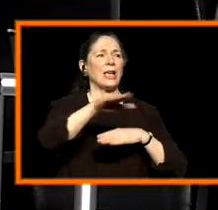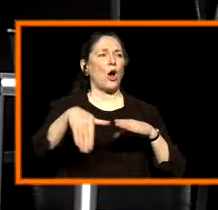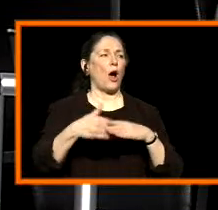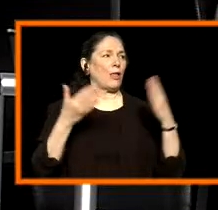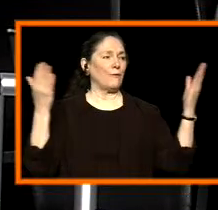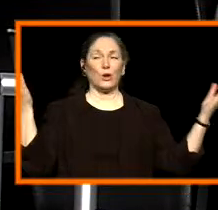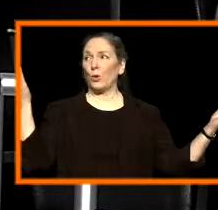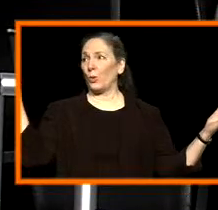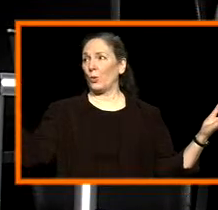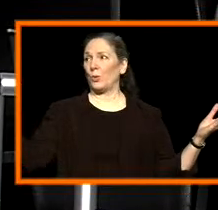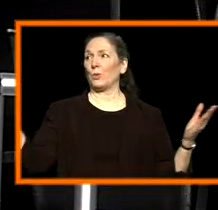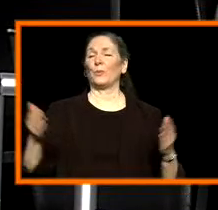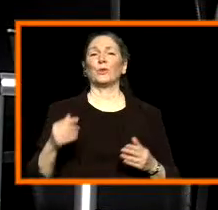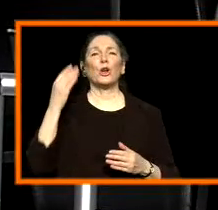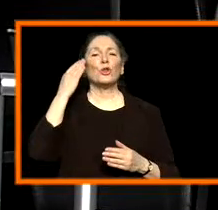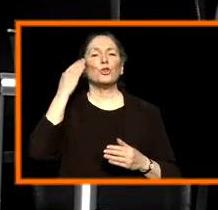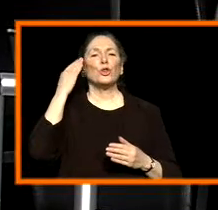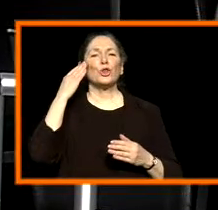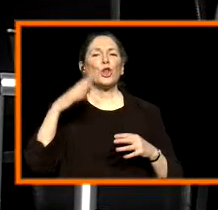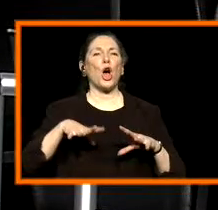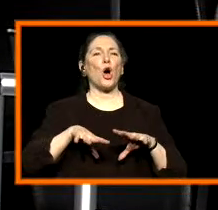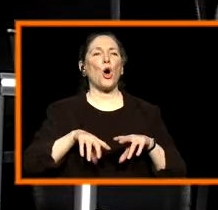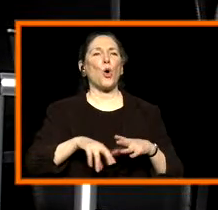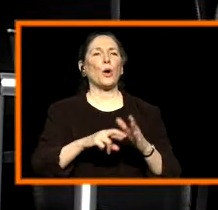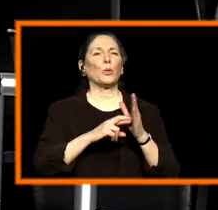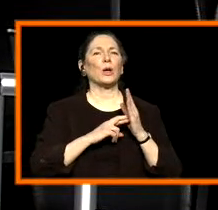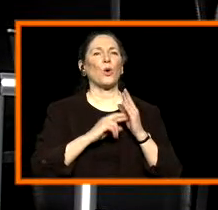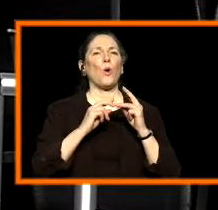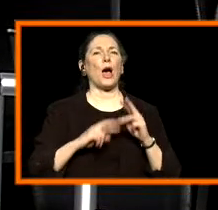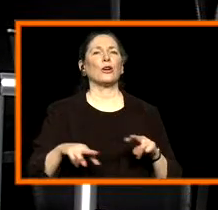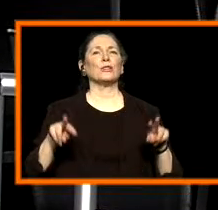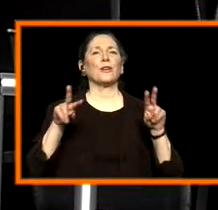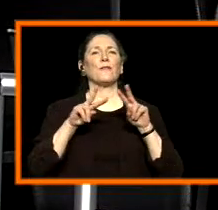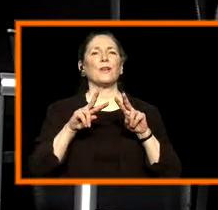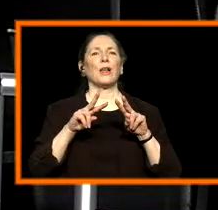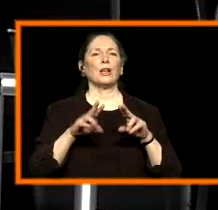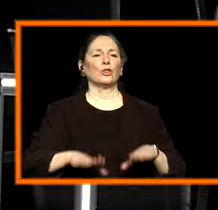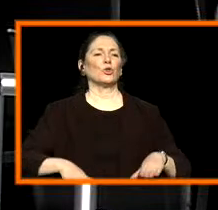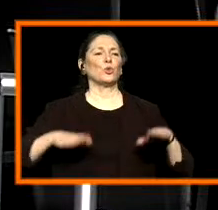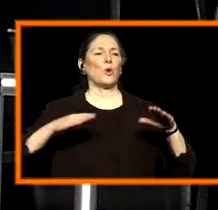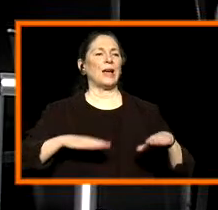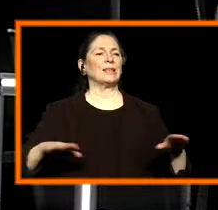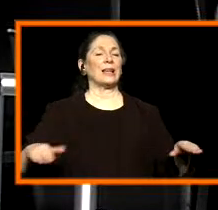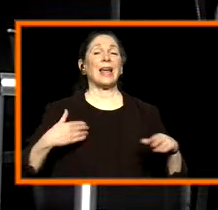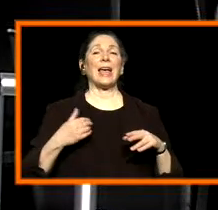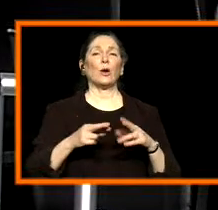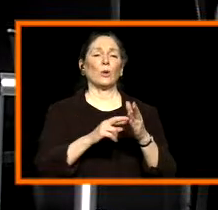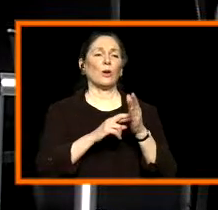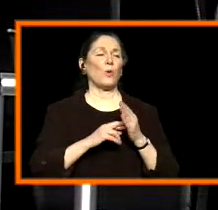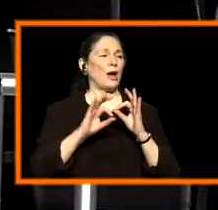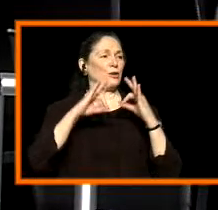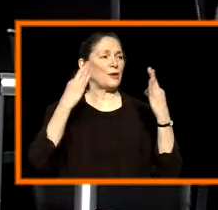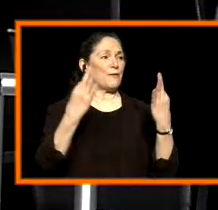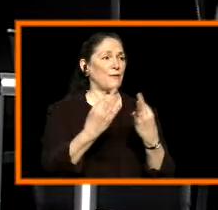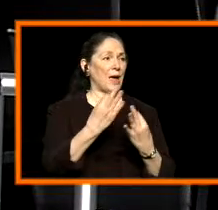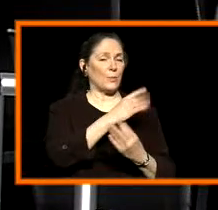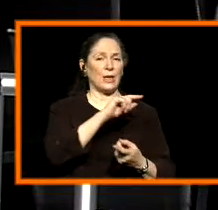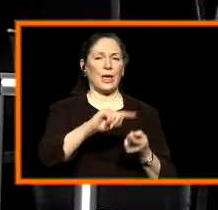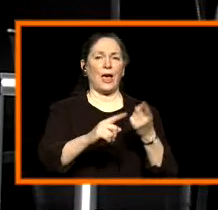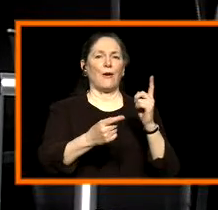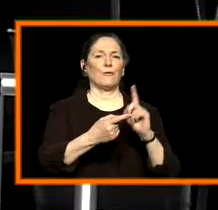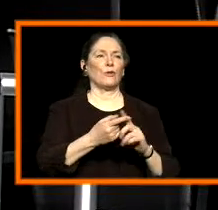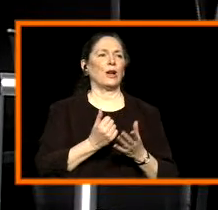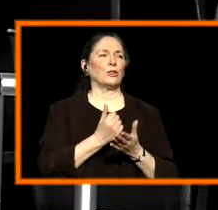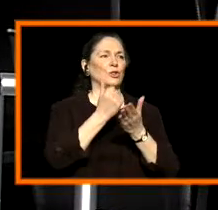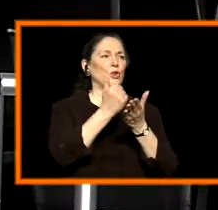of you. You know, it takes a village, they say, to raise a child, and it takes a family and friends